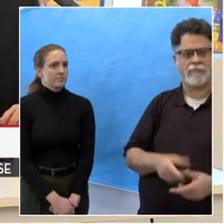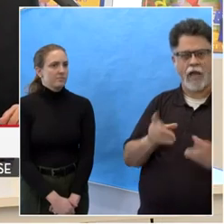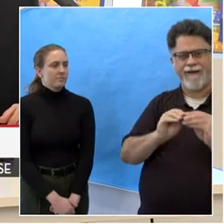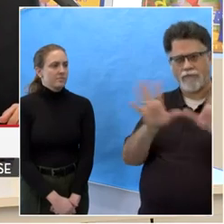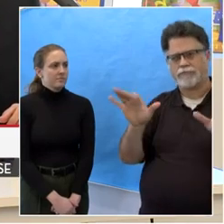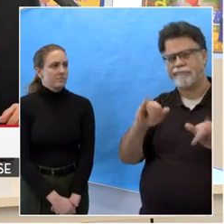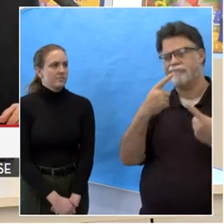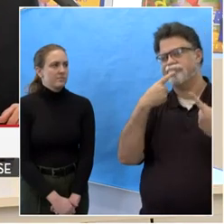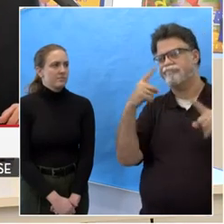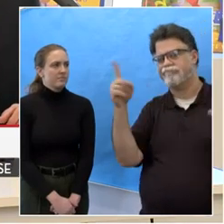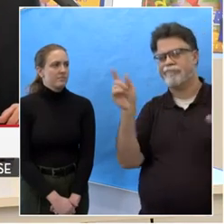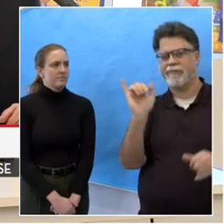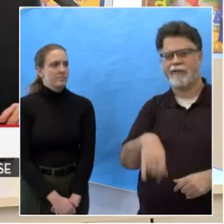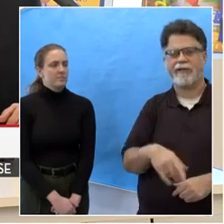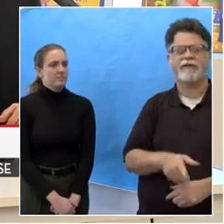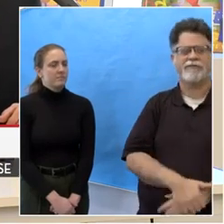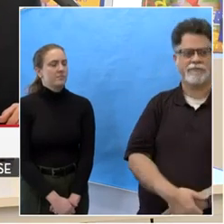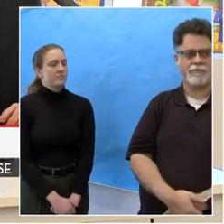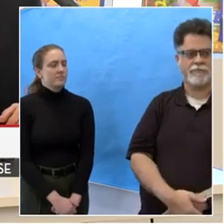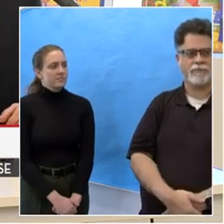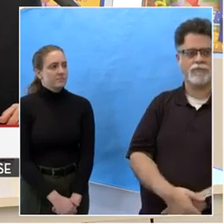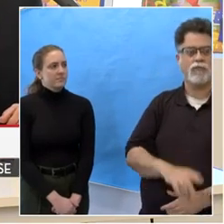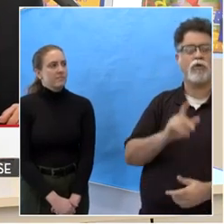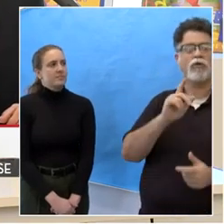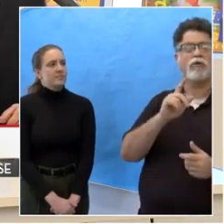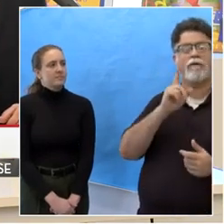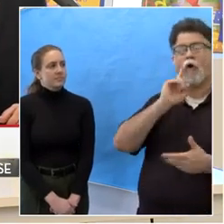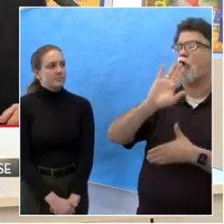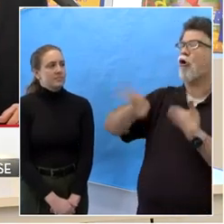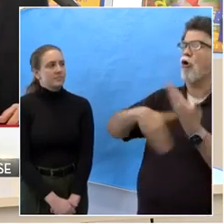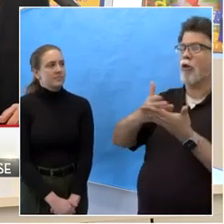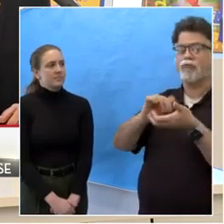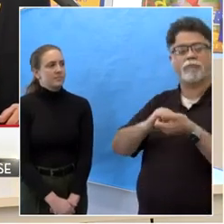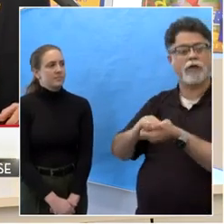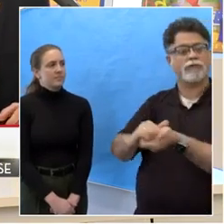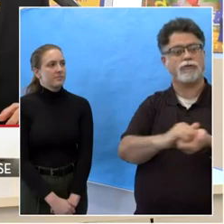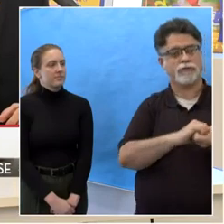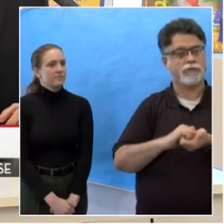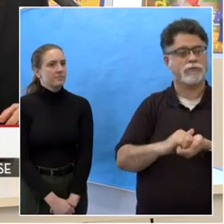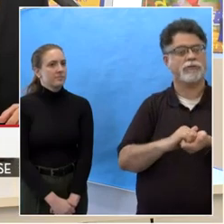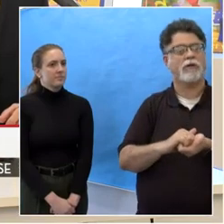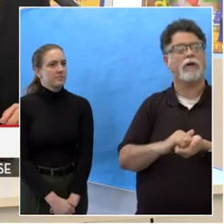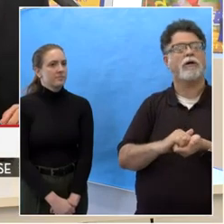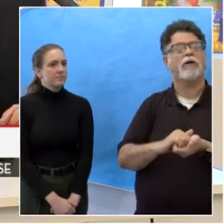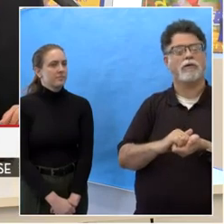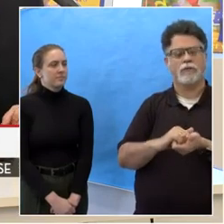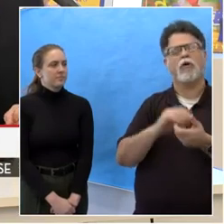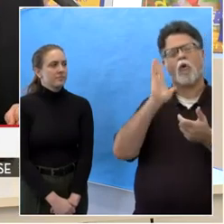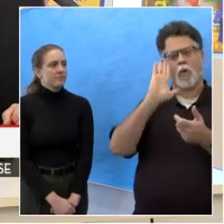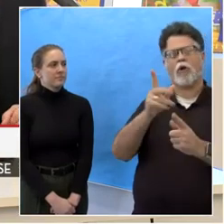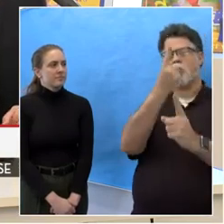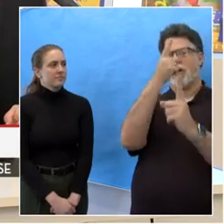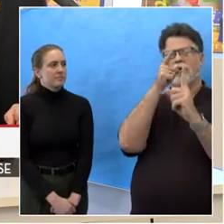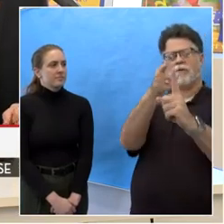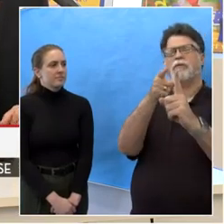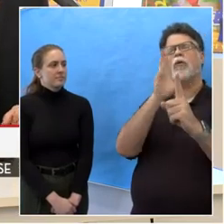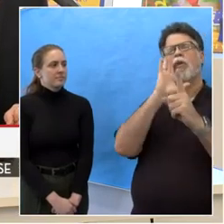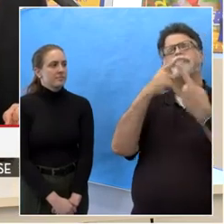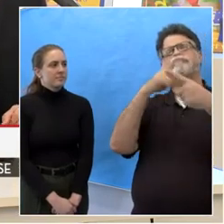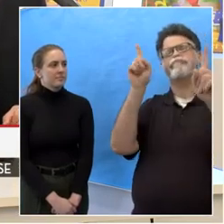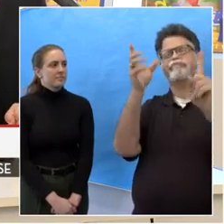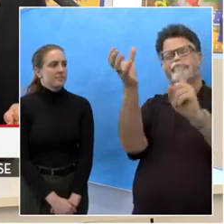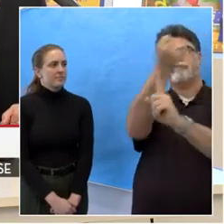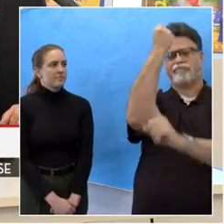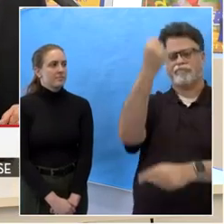and goal in order for us to remain and be successful. There are so many distractions in this fine world